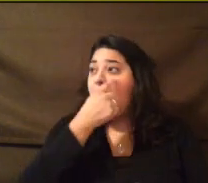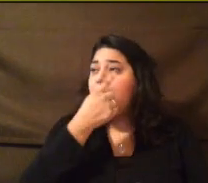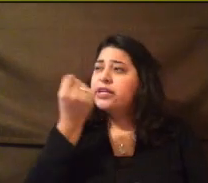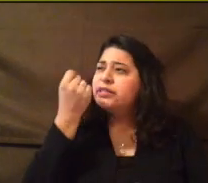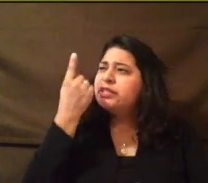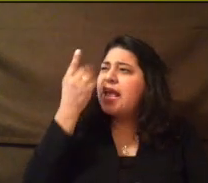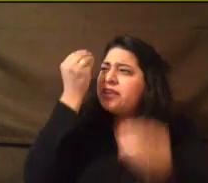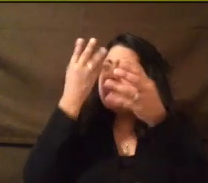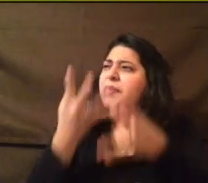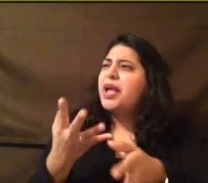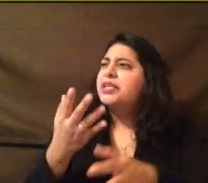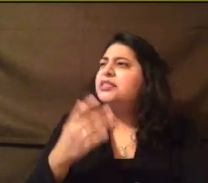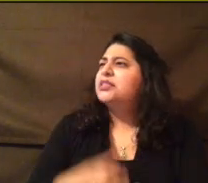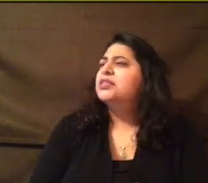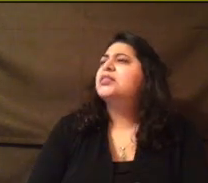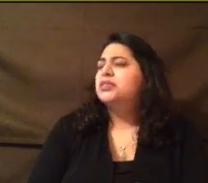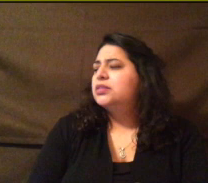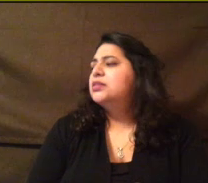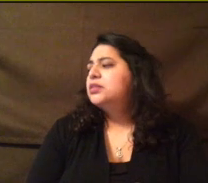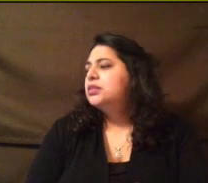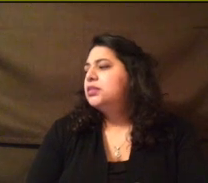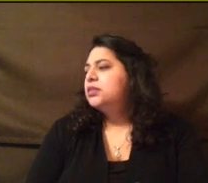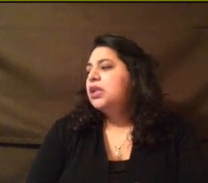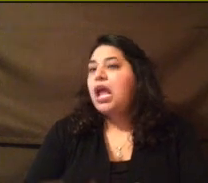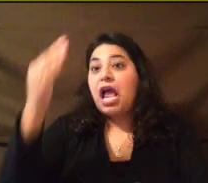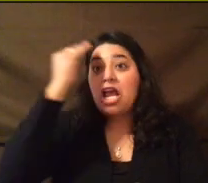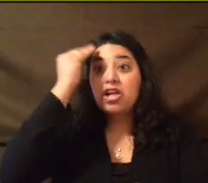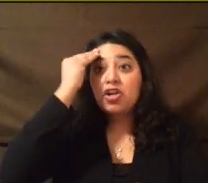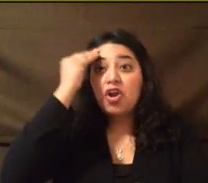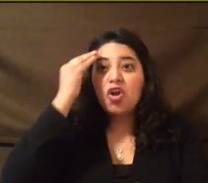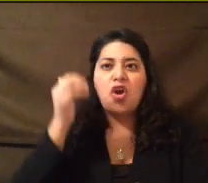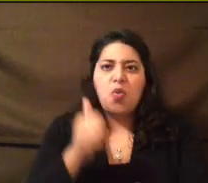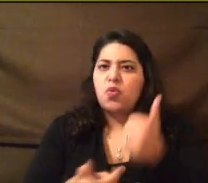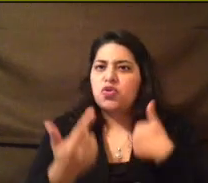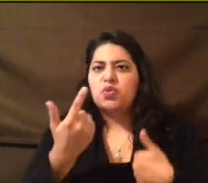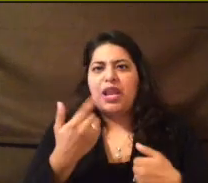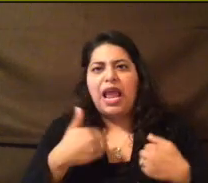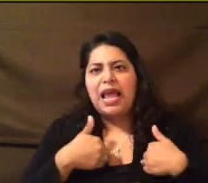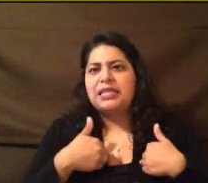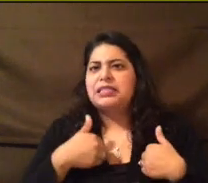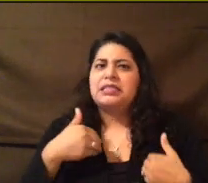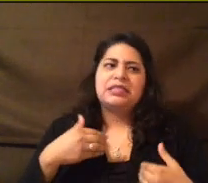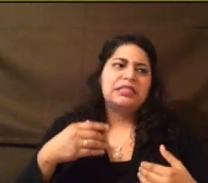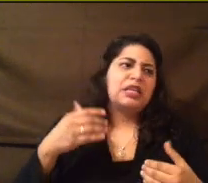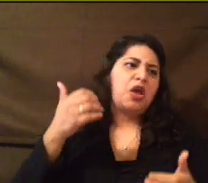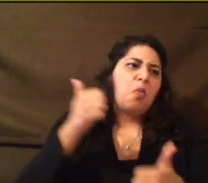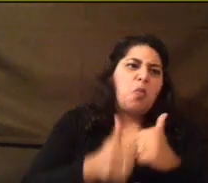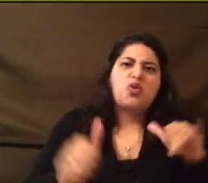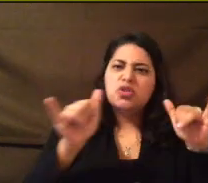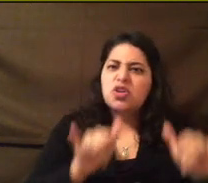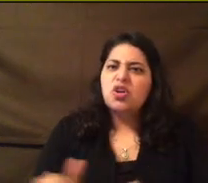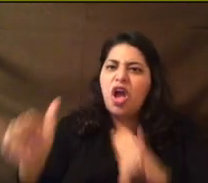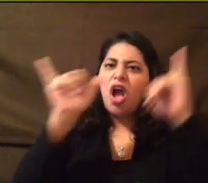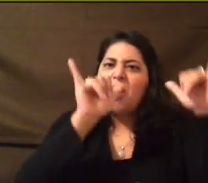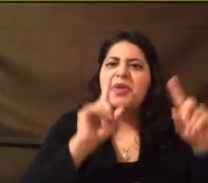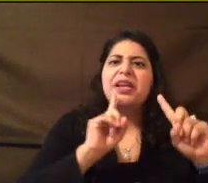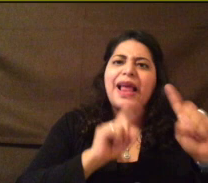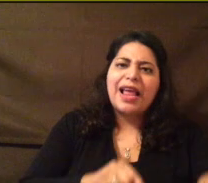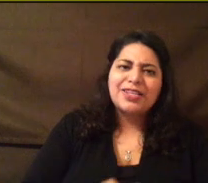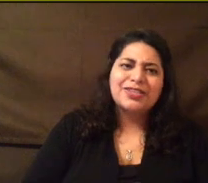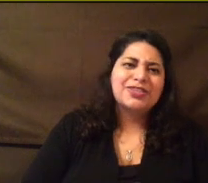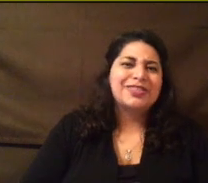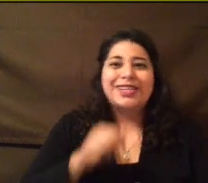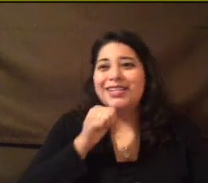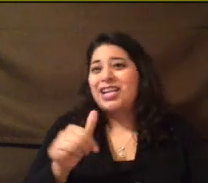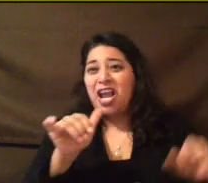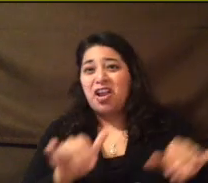easy. I like that it's easy for my eyeballs to look really quickly at a dot plot, and I know exactly the one that has the most.